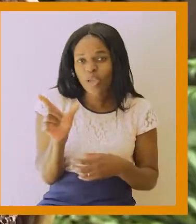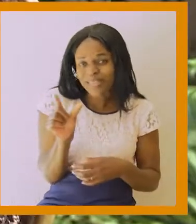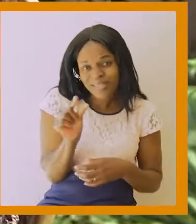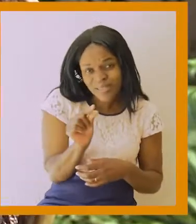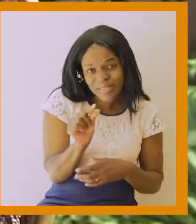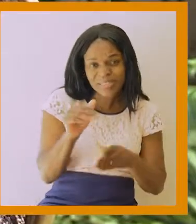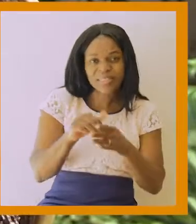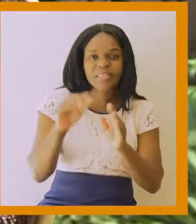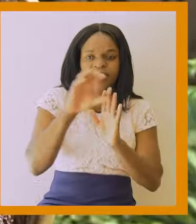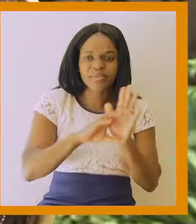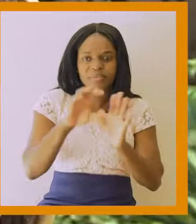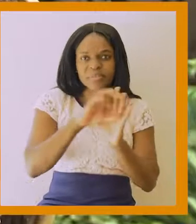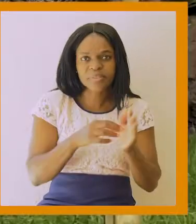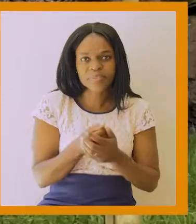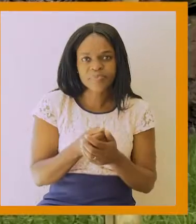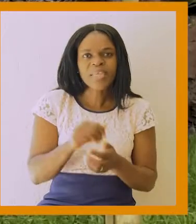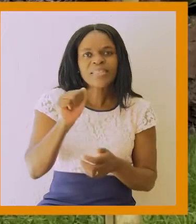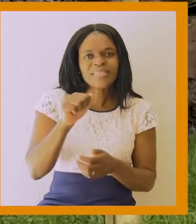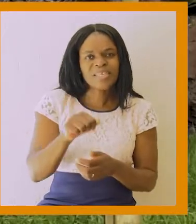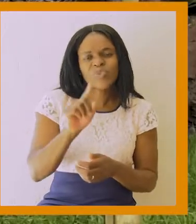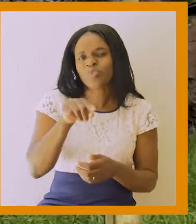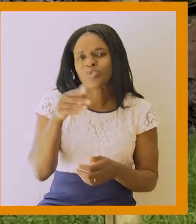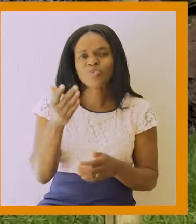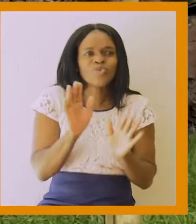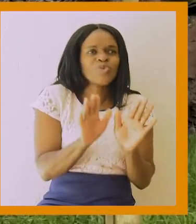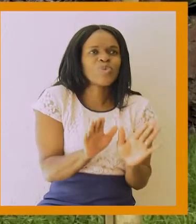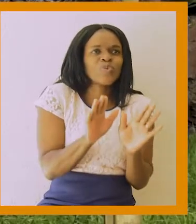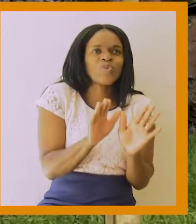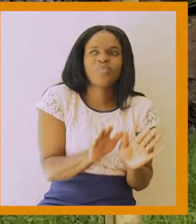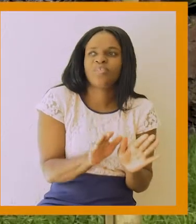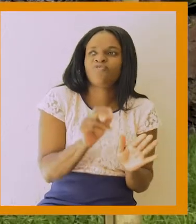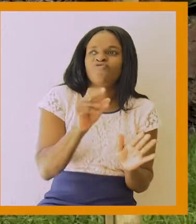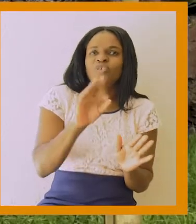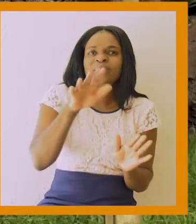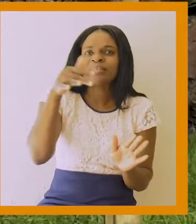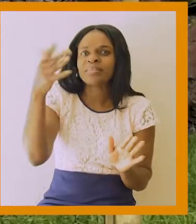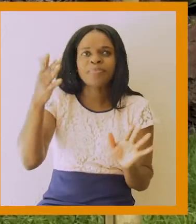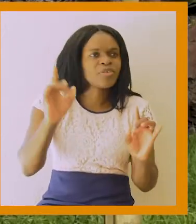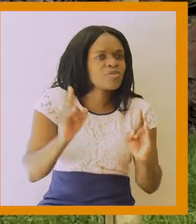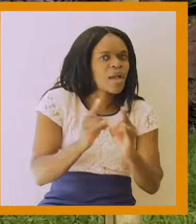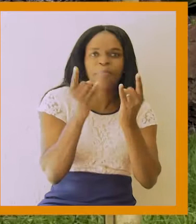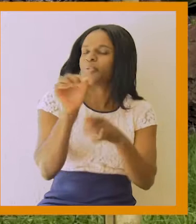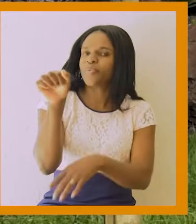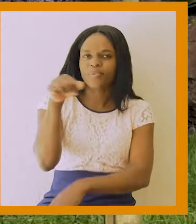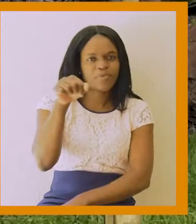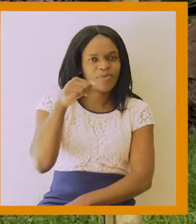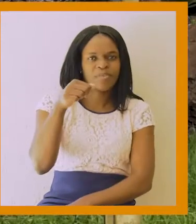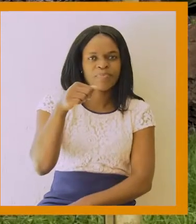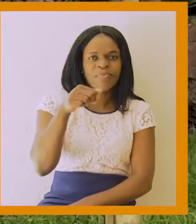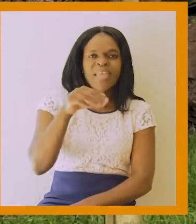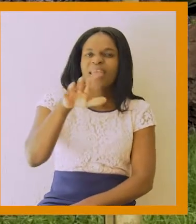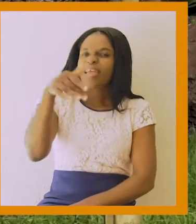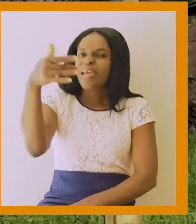quite limited in our country? Yeah, we mustn't wait until something goes out of hand. Yes. We should